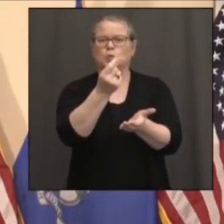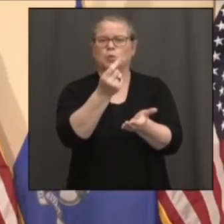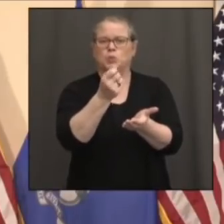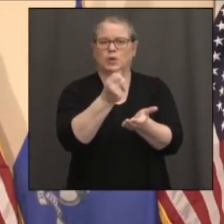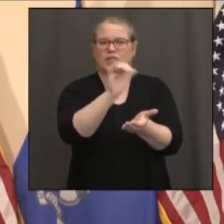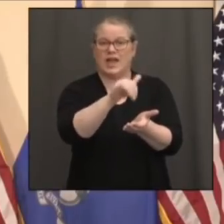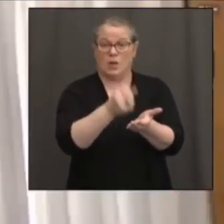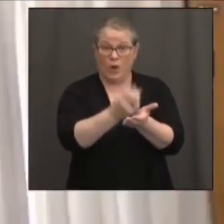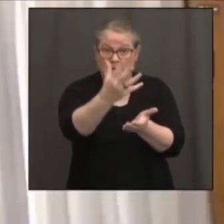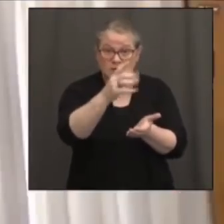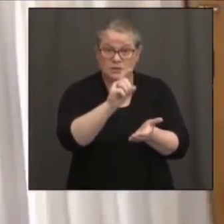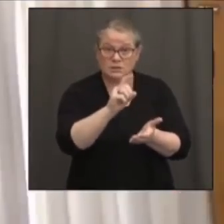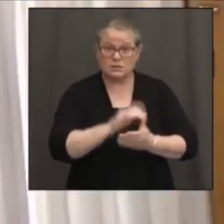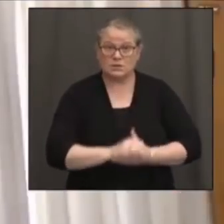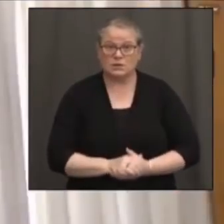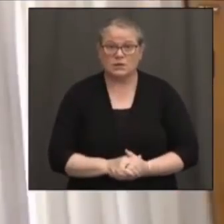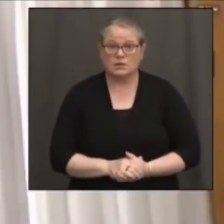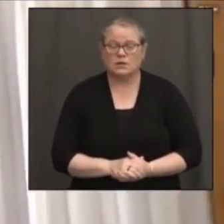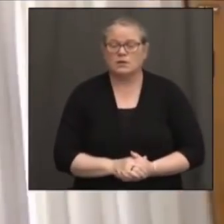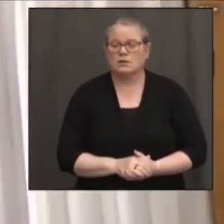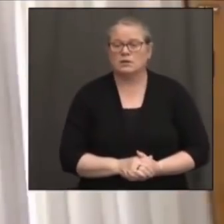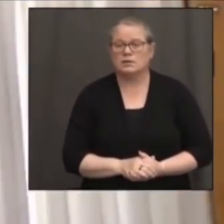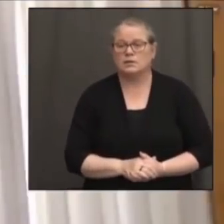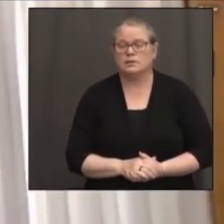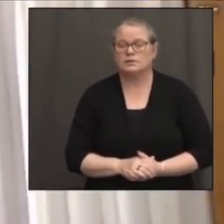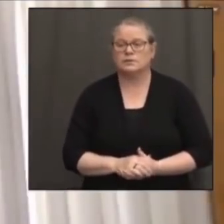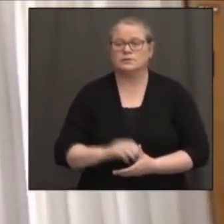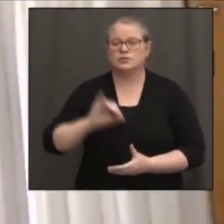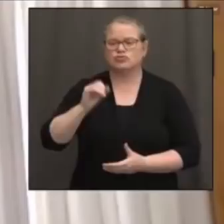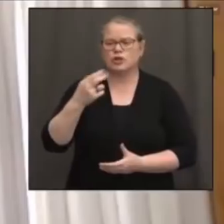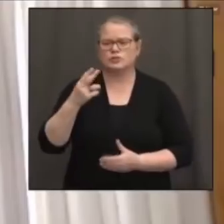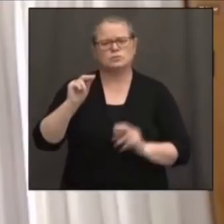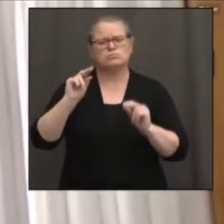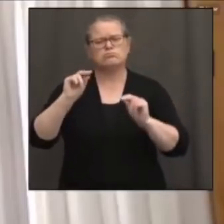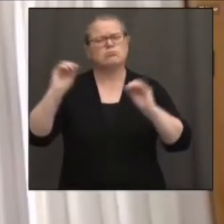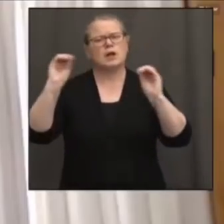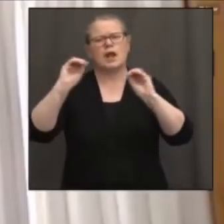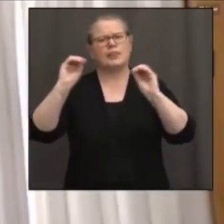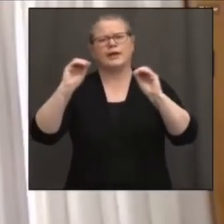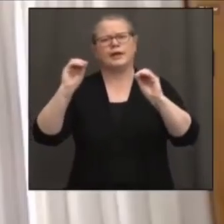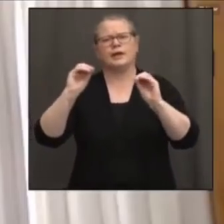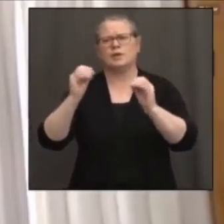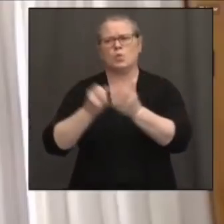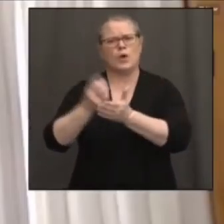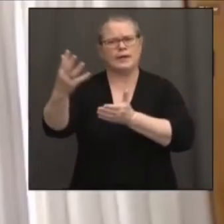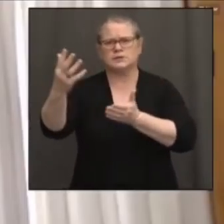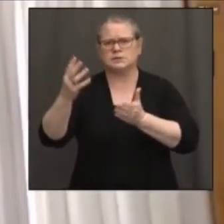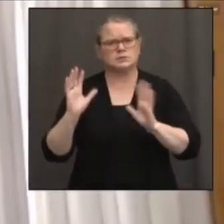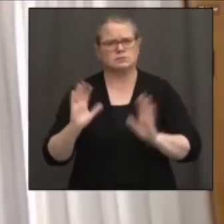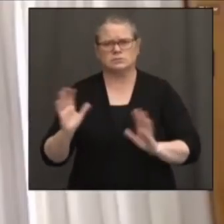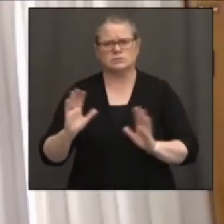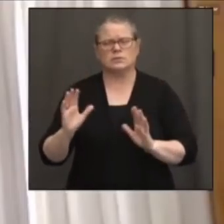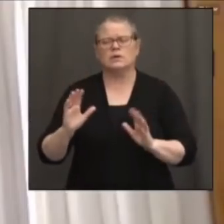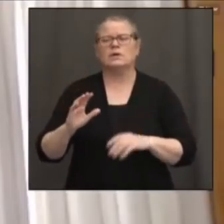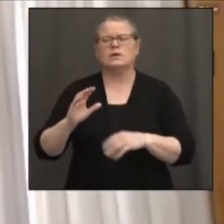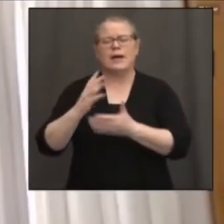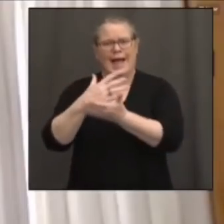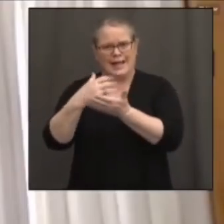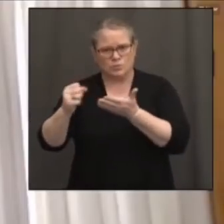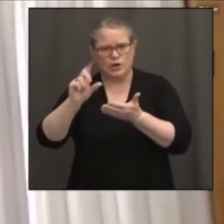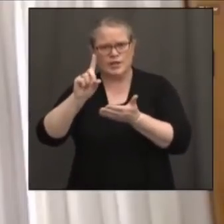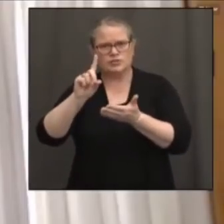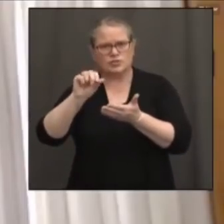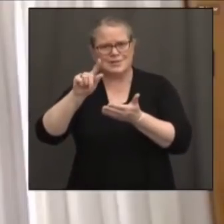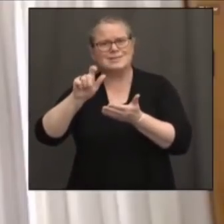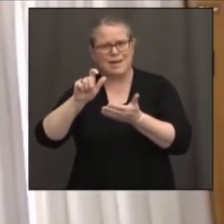None of the inventory goes to waste for a while longer, but we are monitoring expiration dates on all the vaccine very carefully. All of our providers, have very